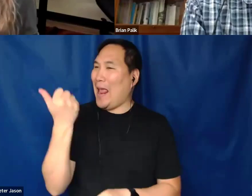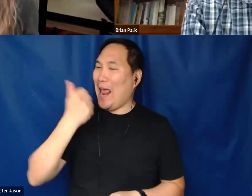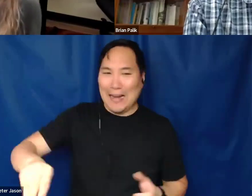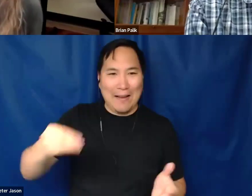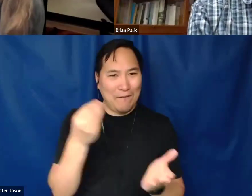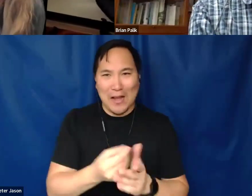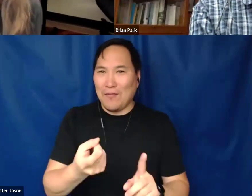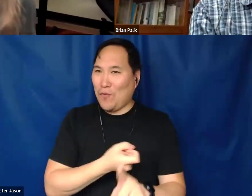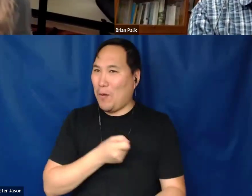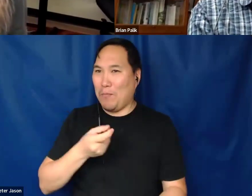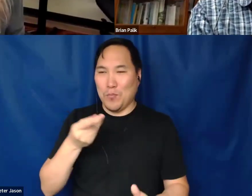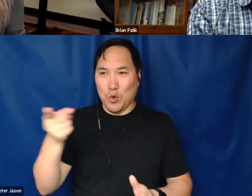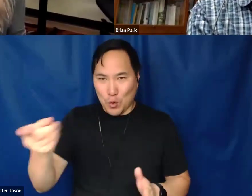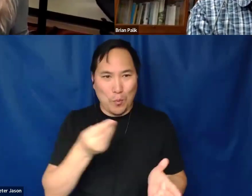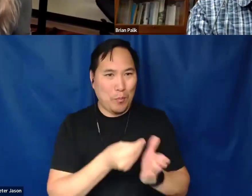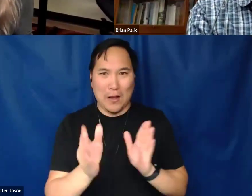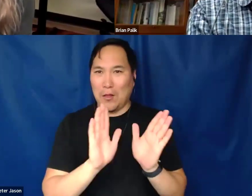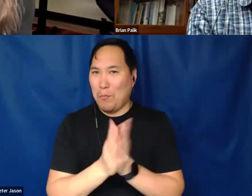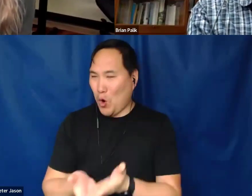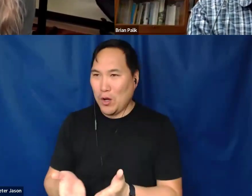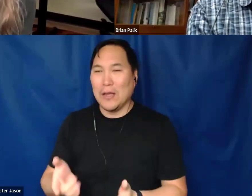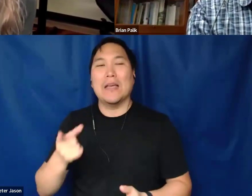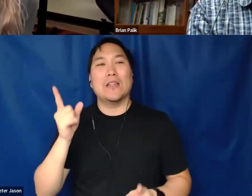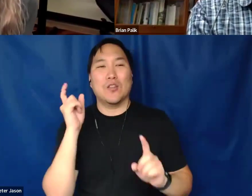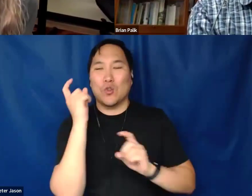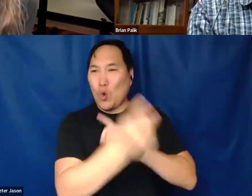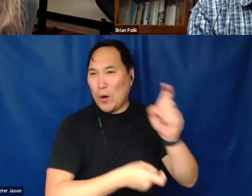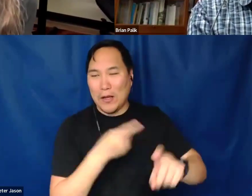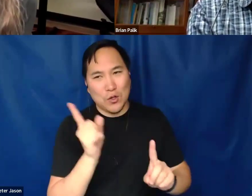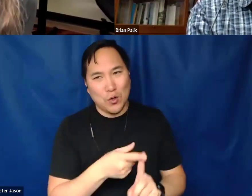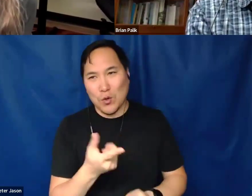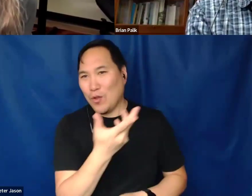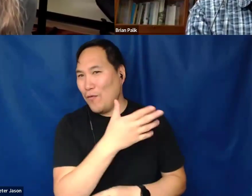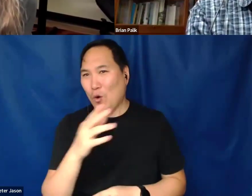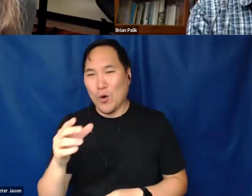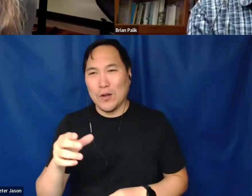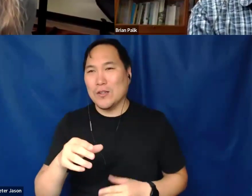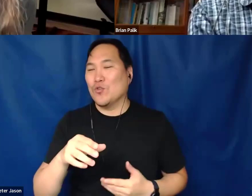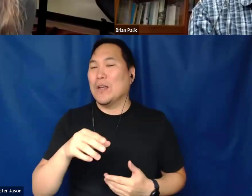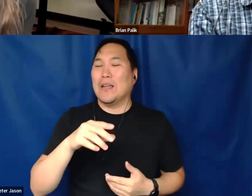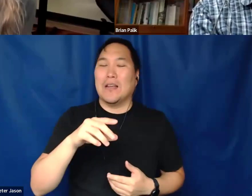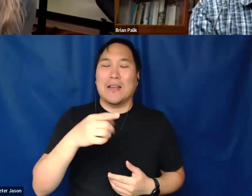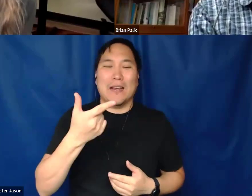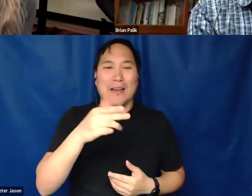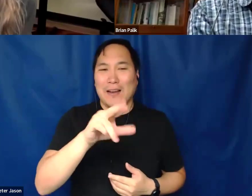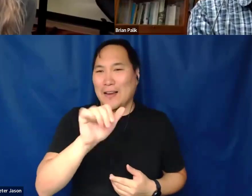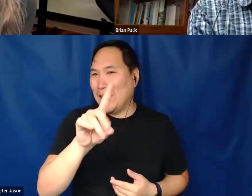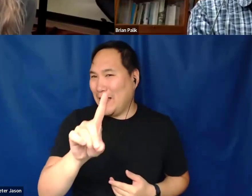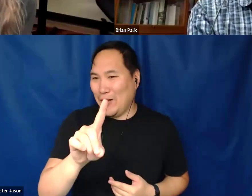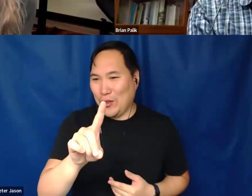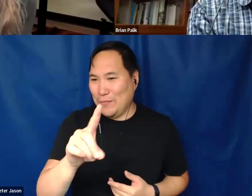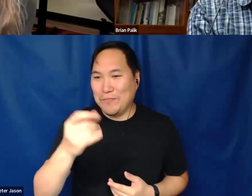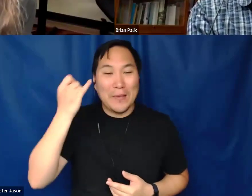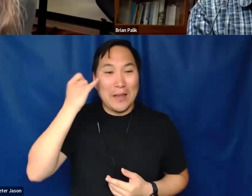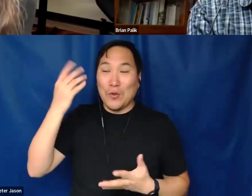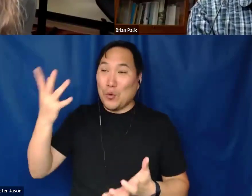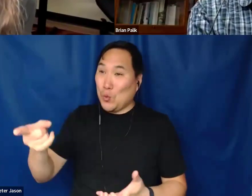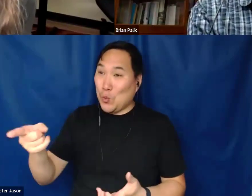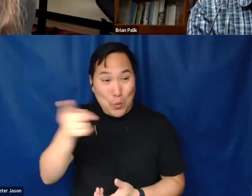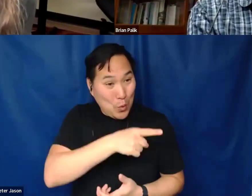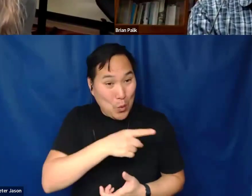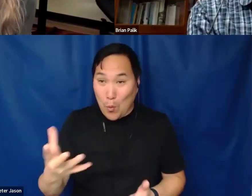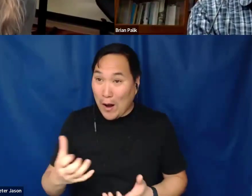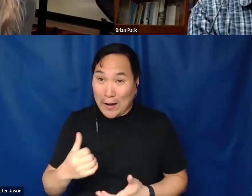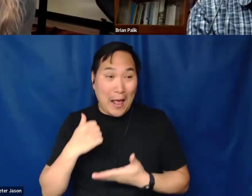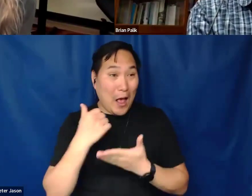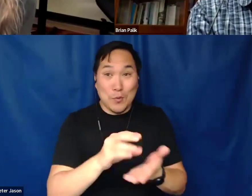They're all donated to the Forest Stewardship Guild student fund. So if you're interested in helping